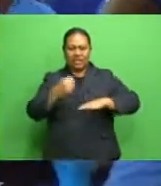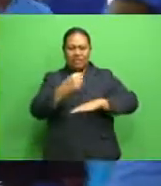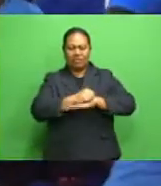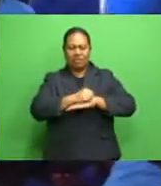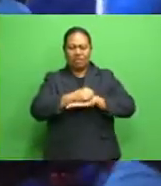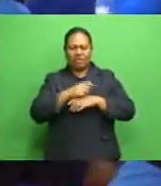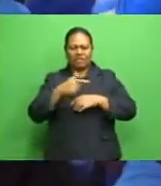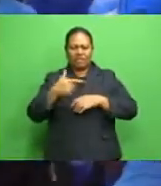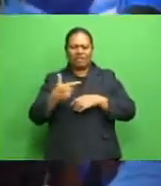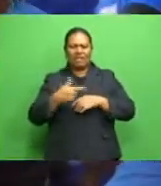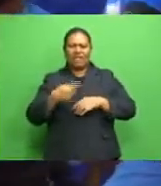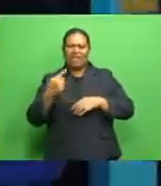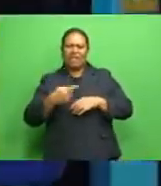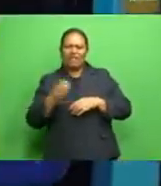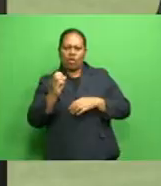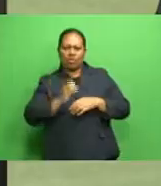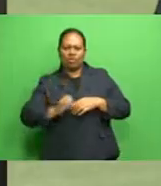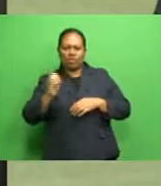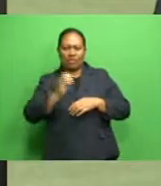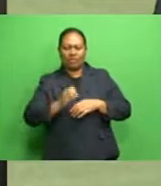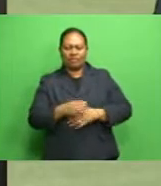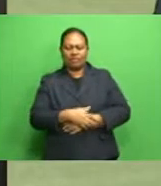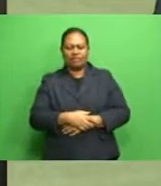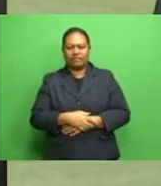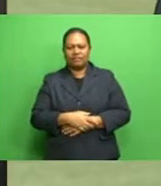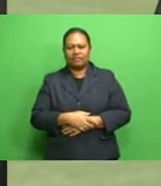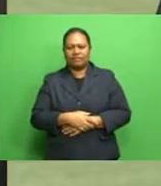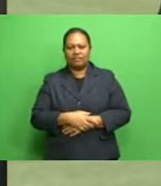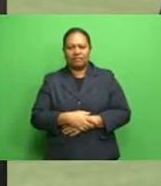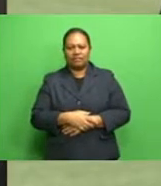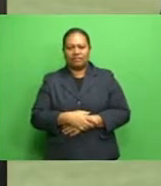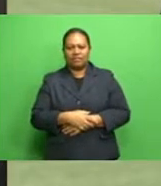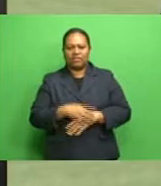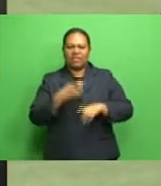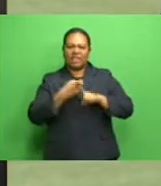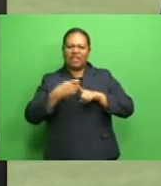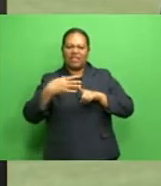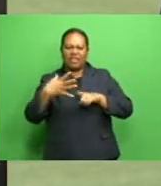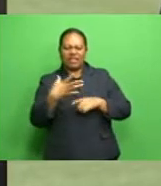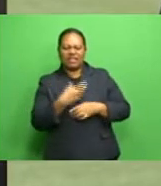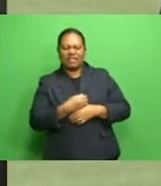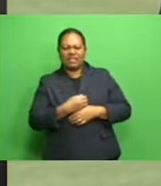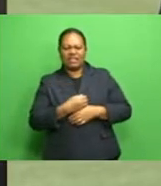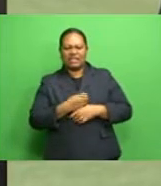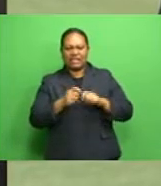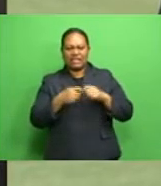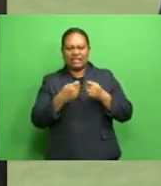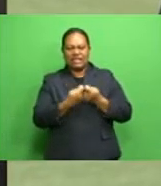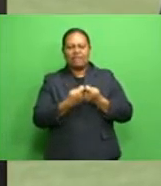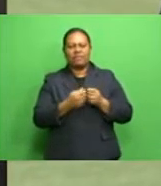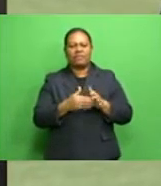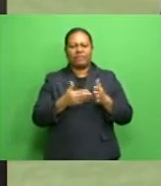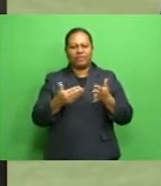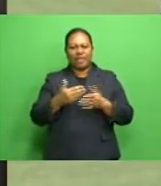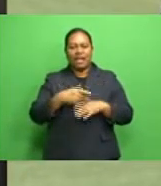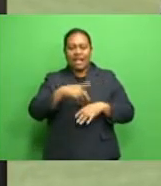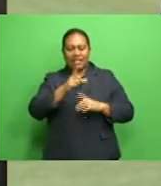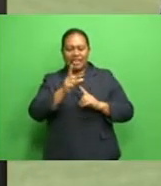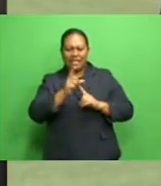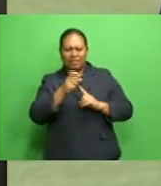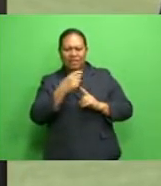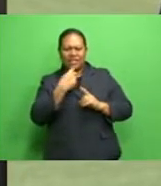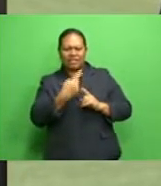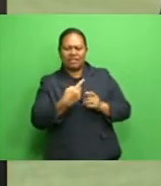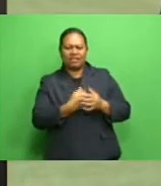10th and 11th of October. The KVT Siltails Rugby League team's inaugural start during the Ron Messi Cup